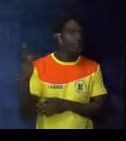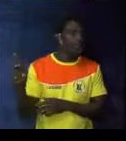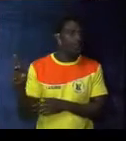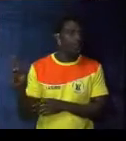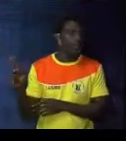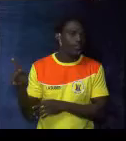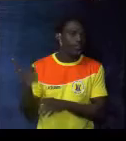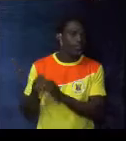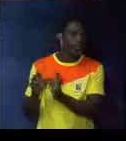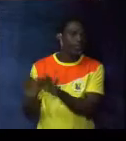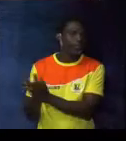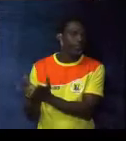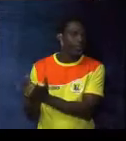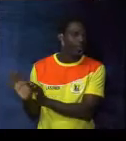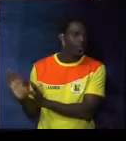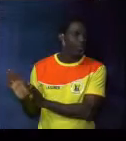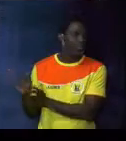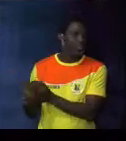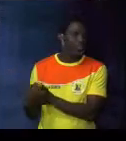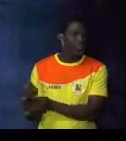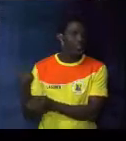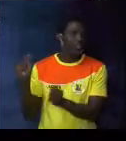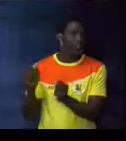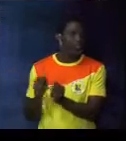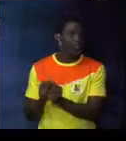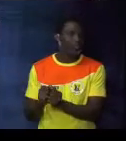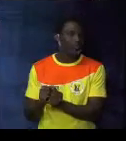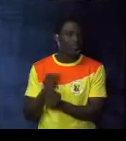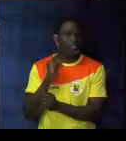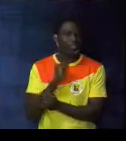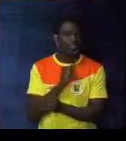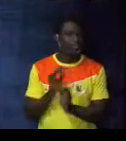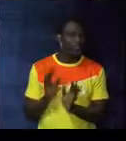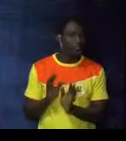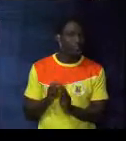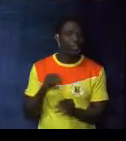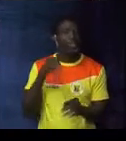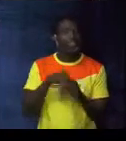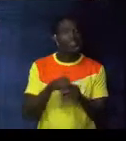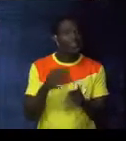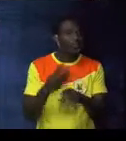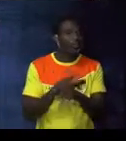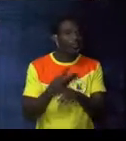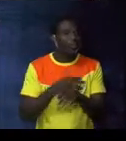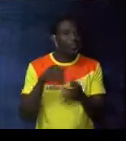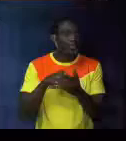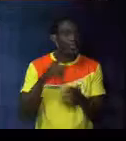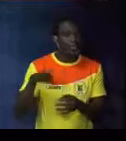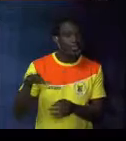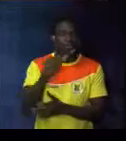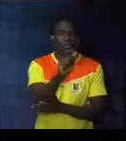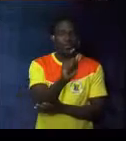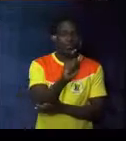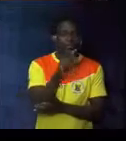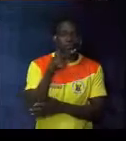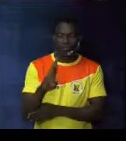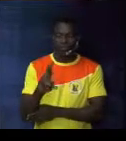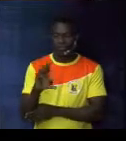ARK, the Ark of Covenant or Noah's Ark that he traveled with his people in. This arc in mathematics is